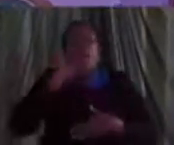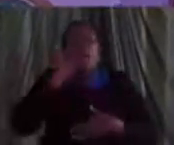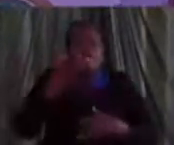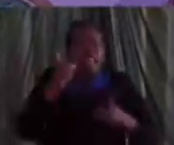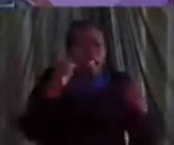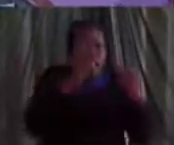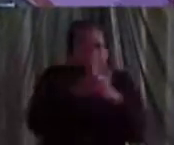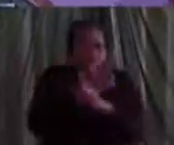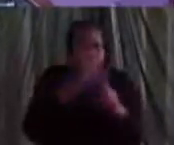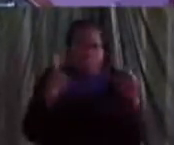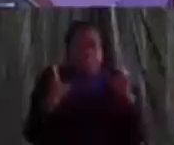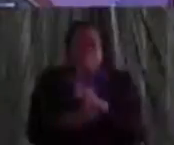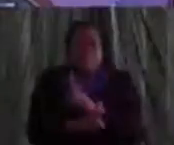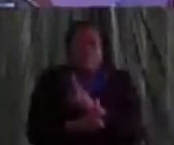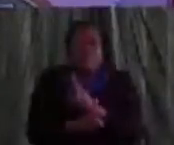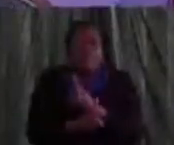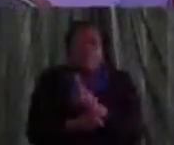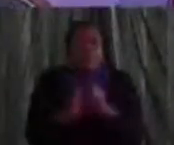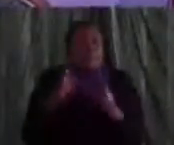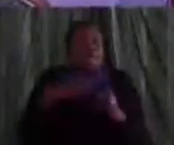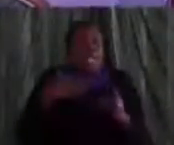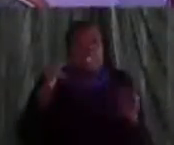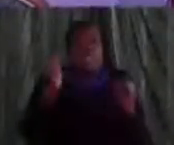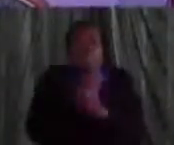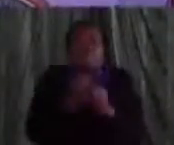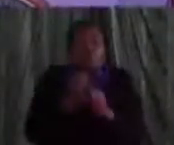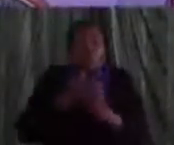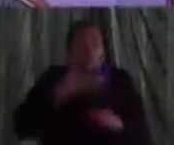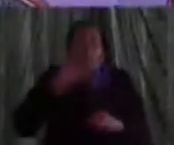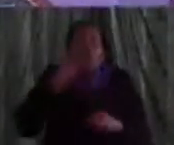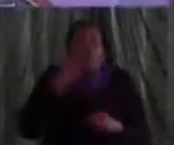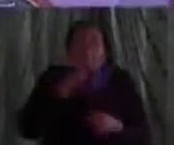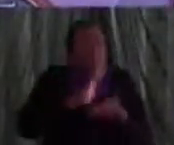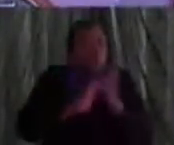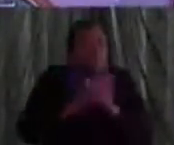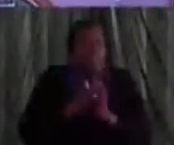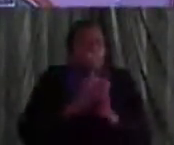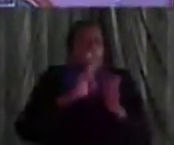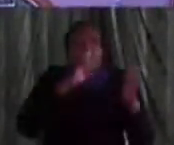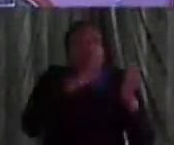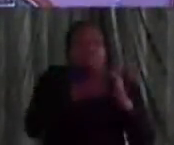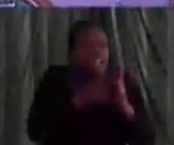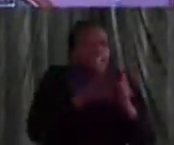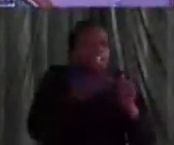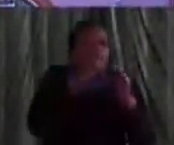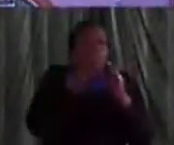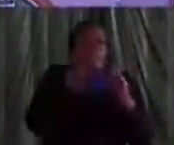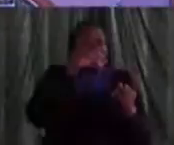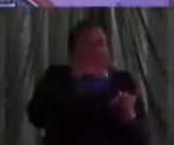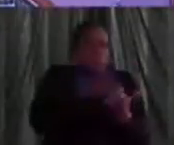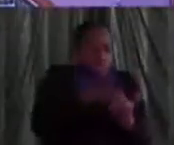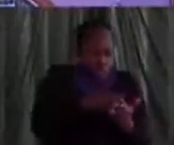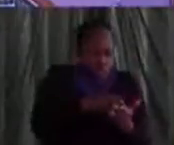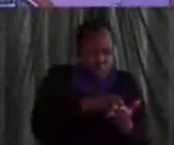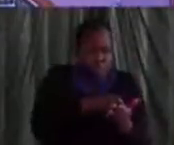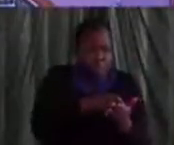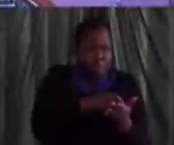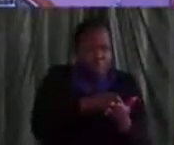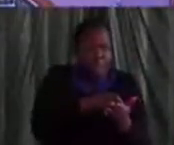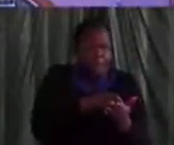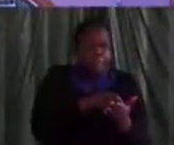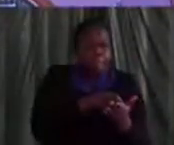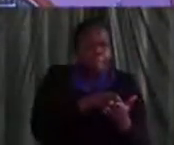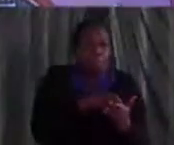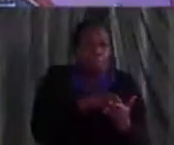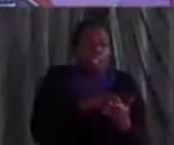Because I cannot answer your question without referring to the substance of that matter. Allow me to get into that, just